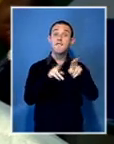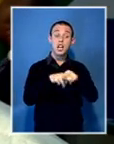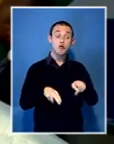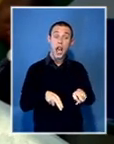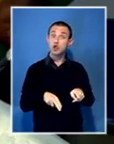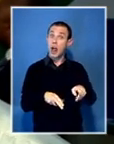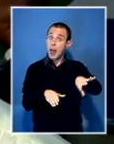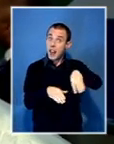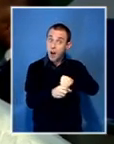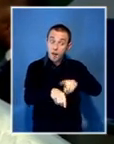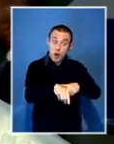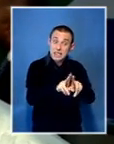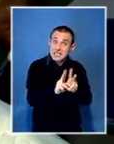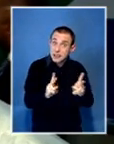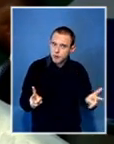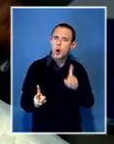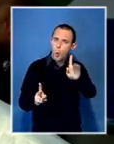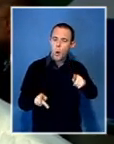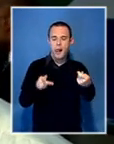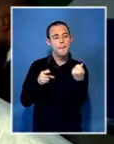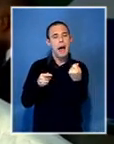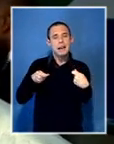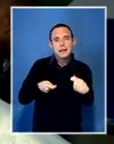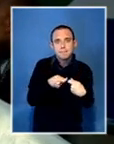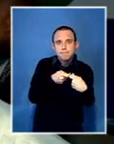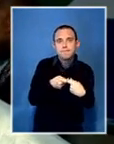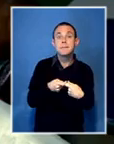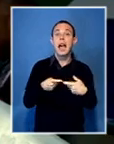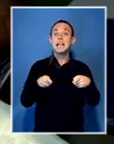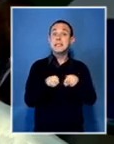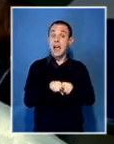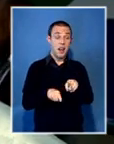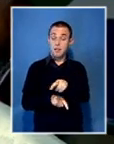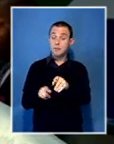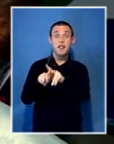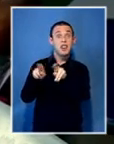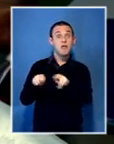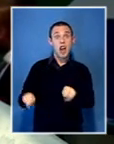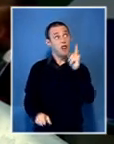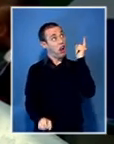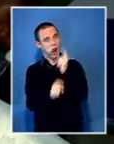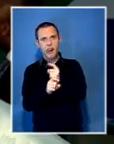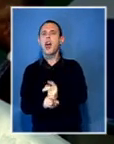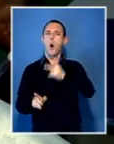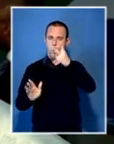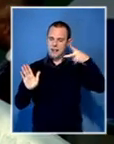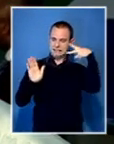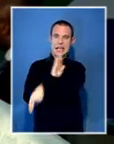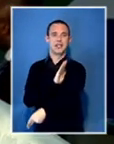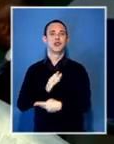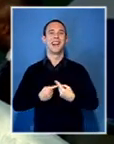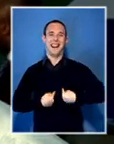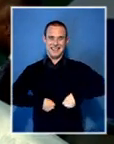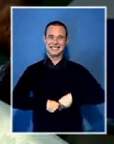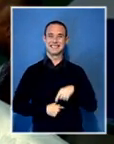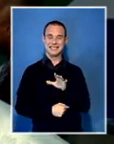any federation needs assistance in transformation, that should be done. But most important in this report, it